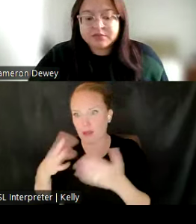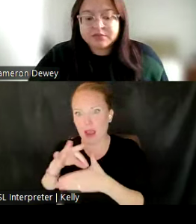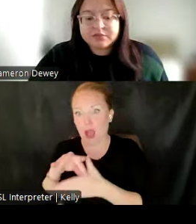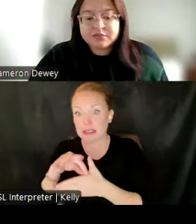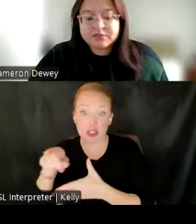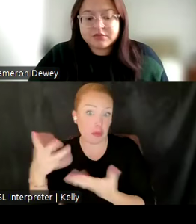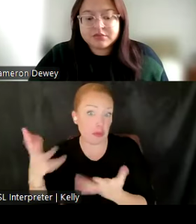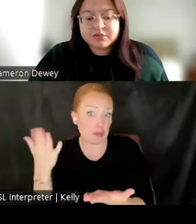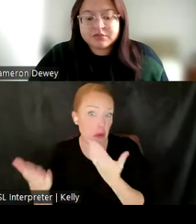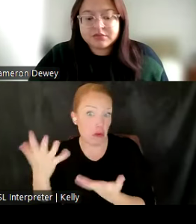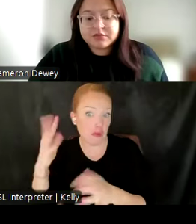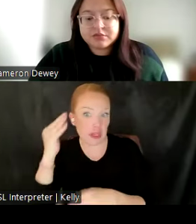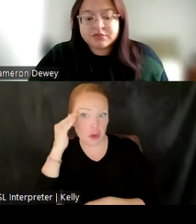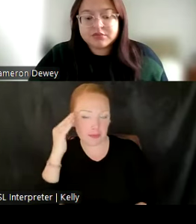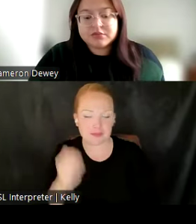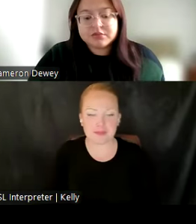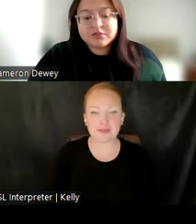know.